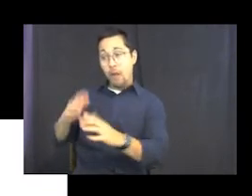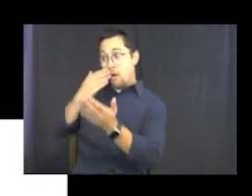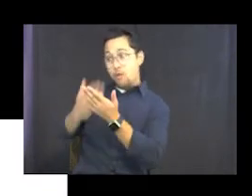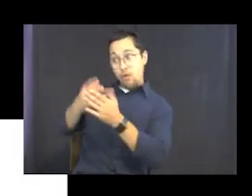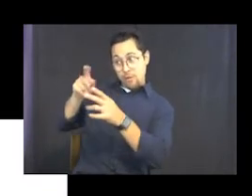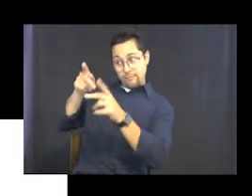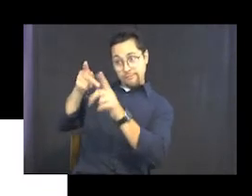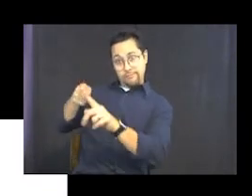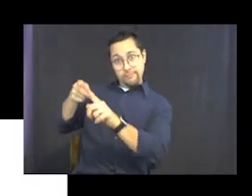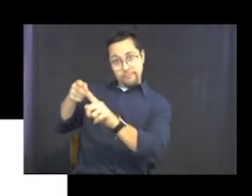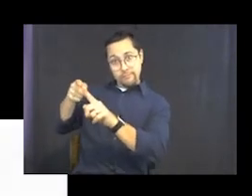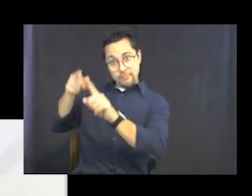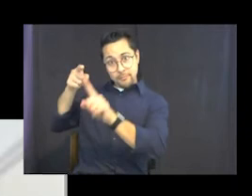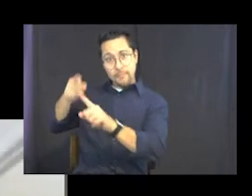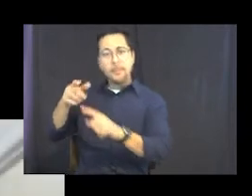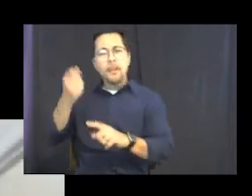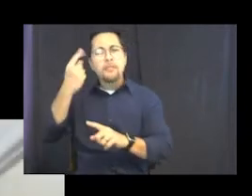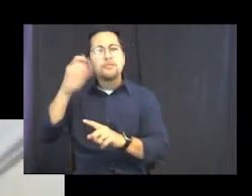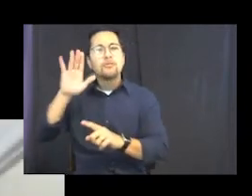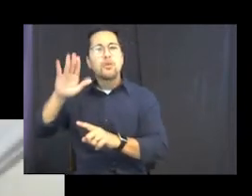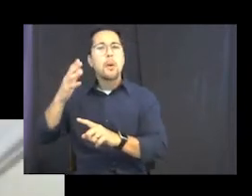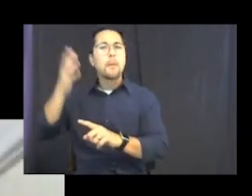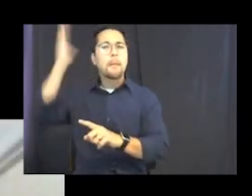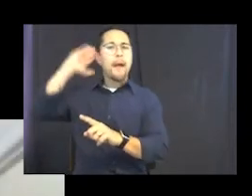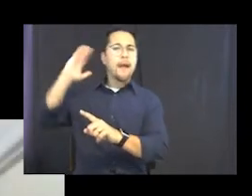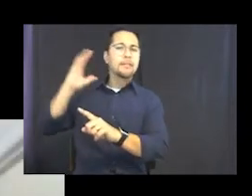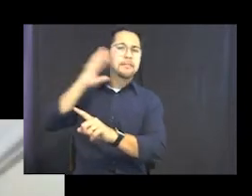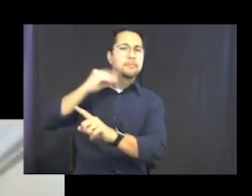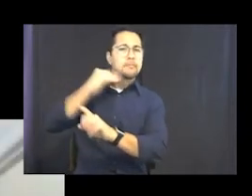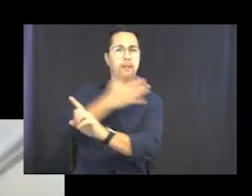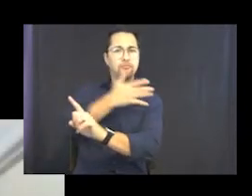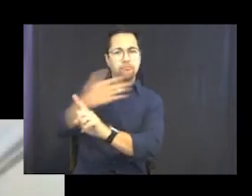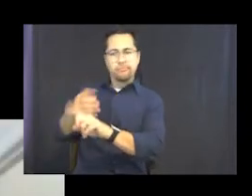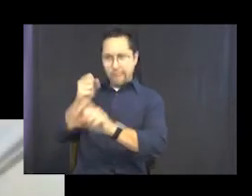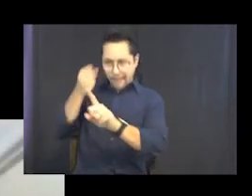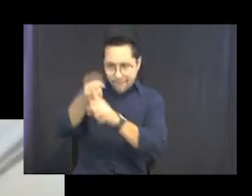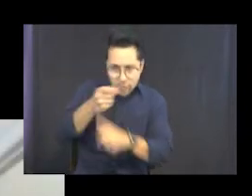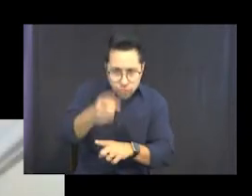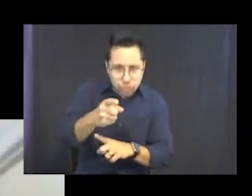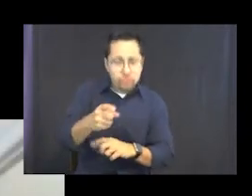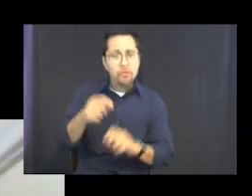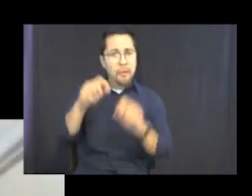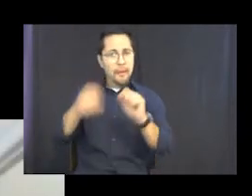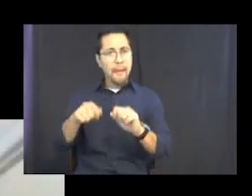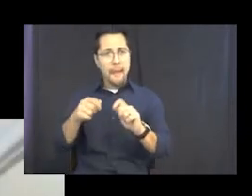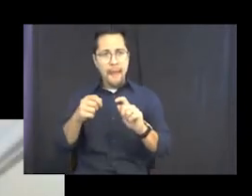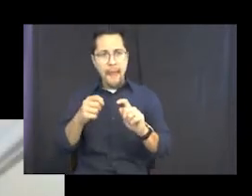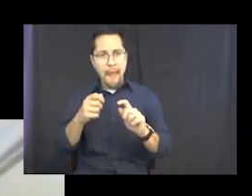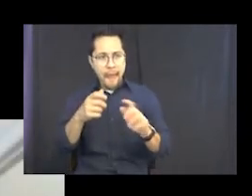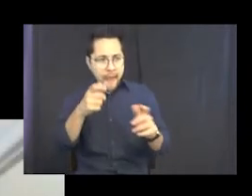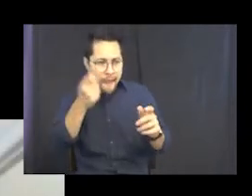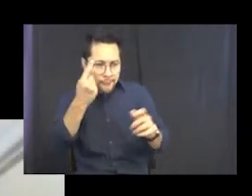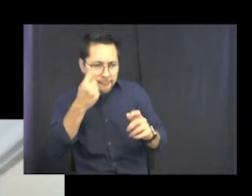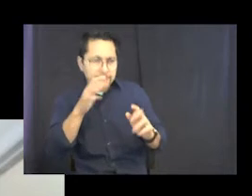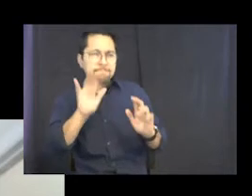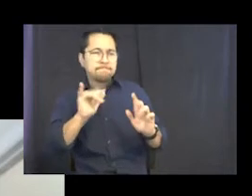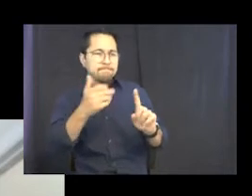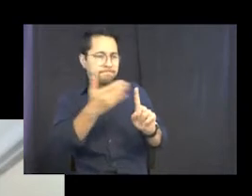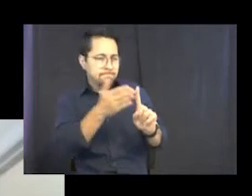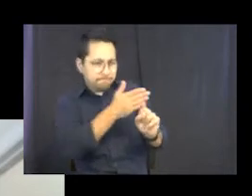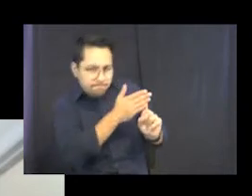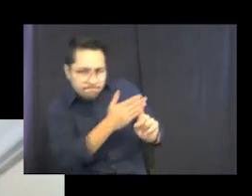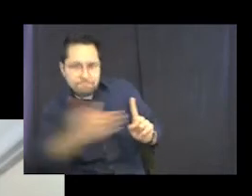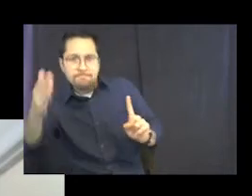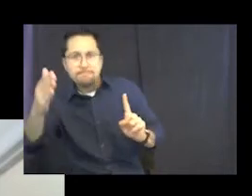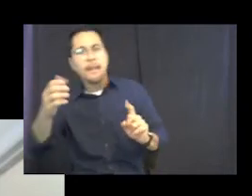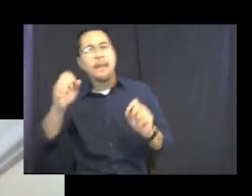coordinator understands how your past experiences have affected you, can pick up where you are now, and knows how to help you plan for